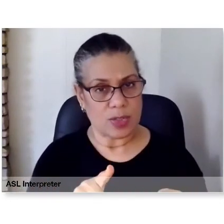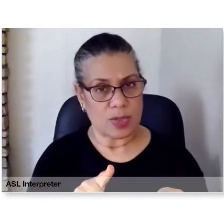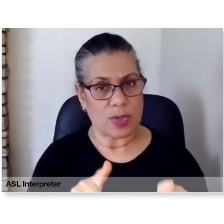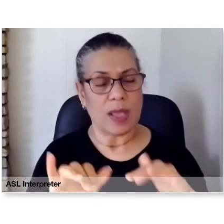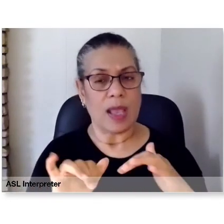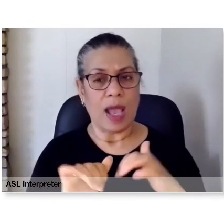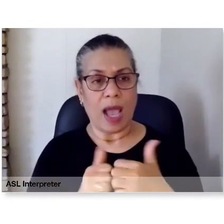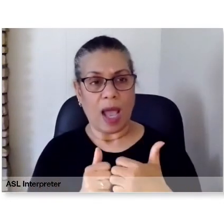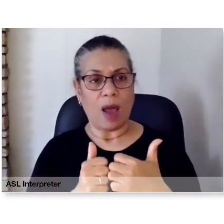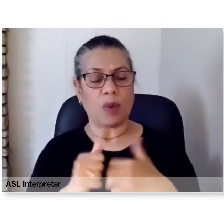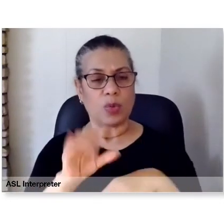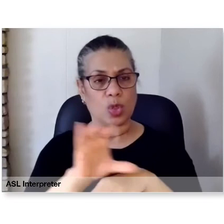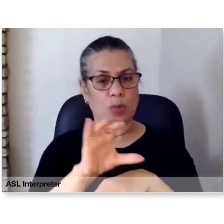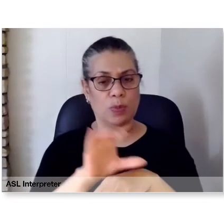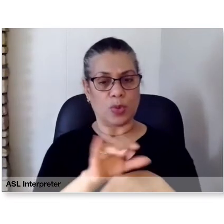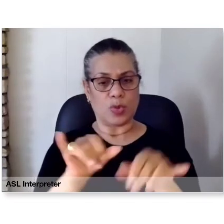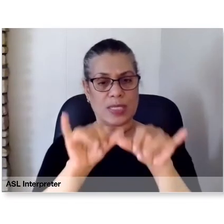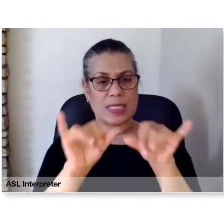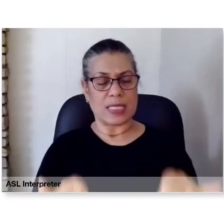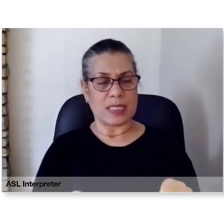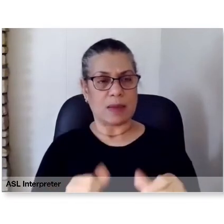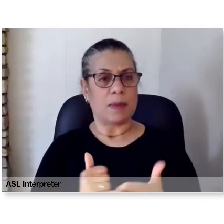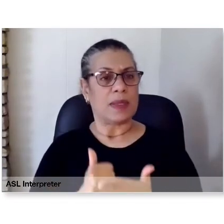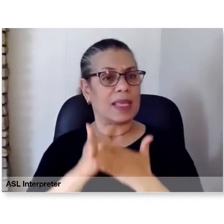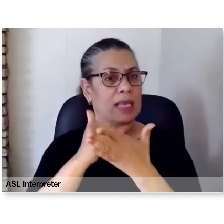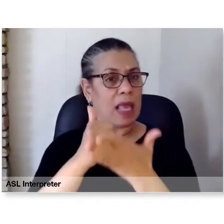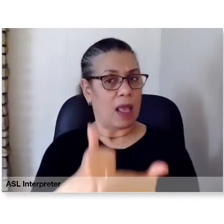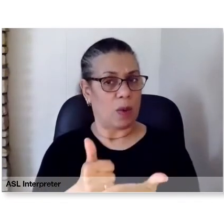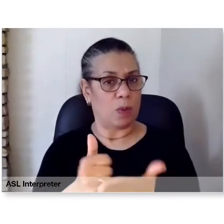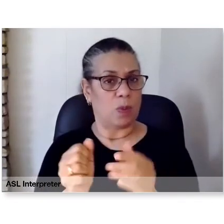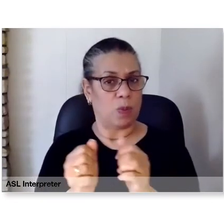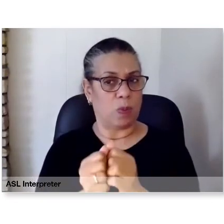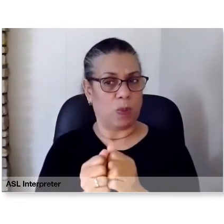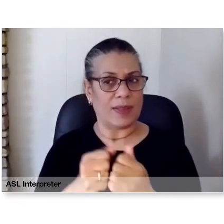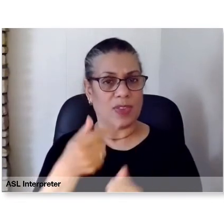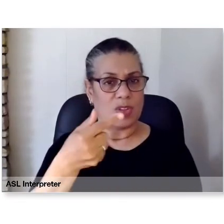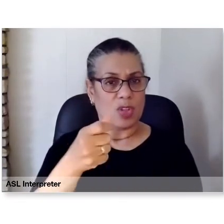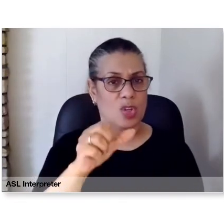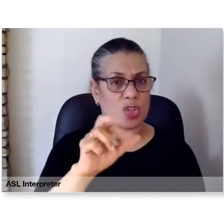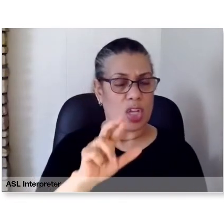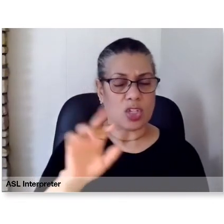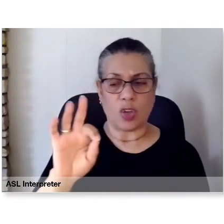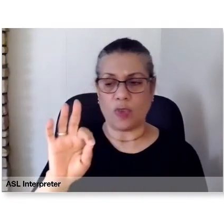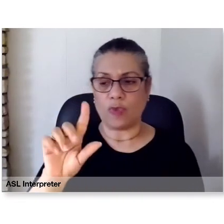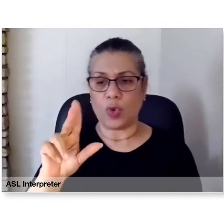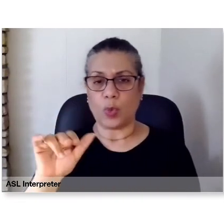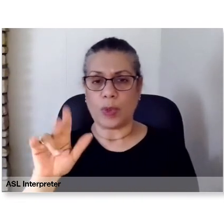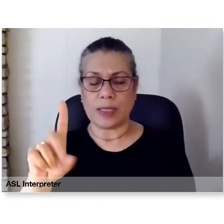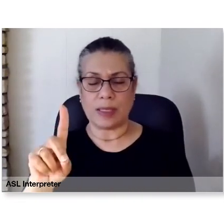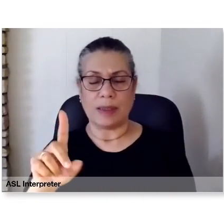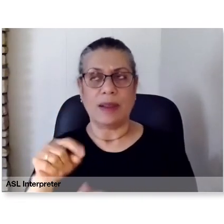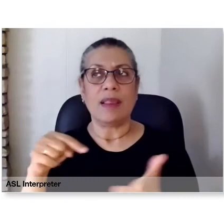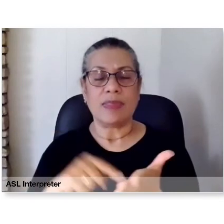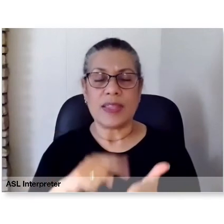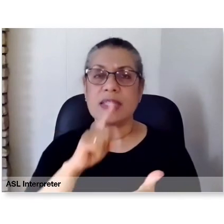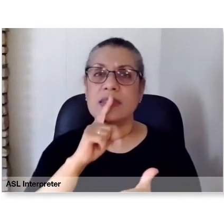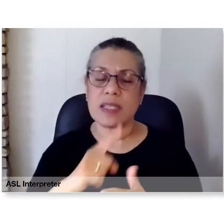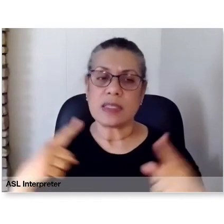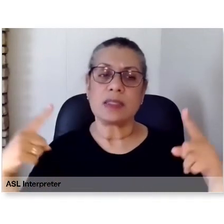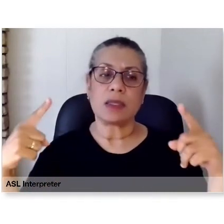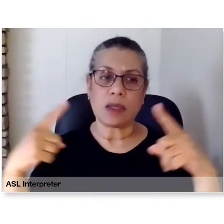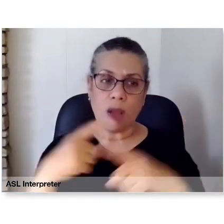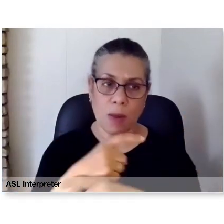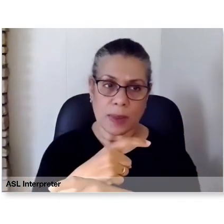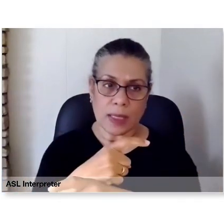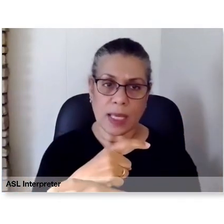systems could address the gender fluidity, because it's absolutely complicated topic, but I think it's